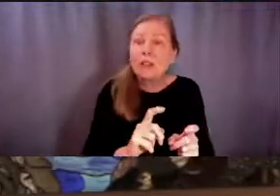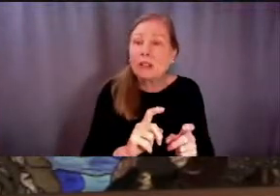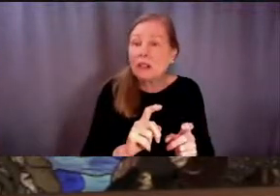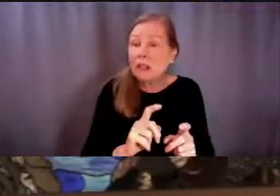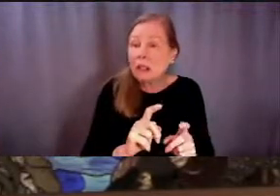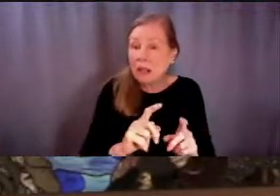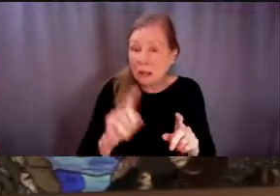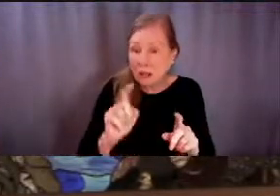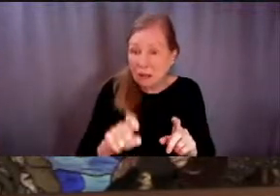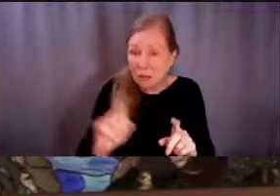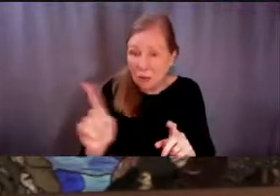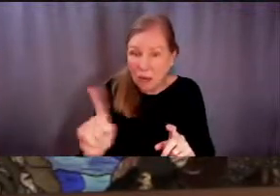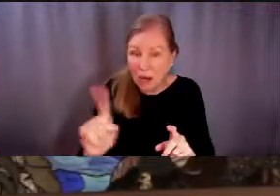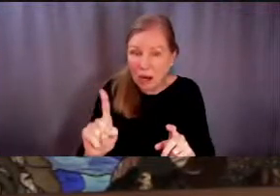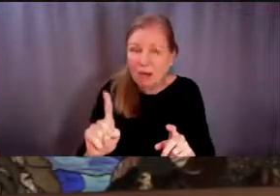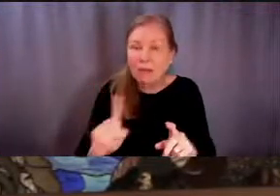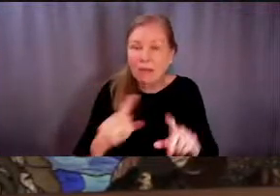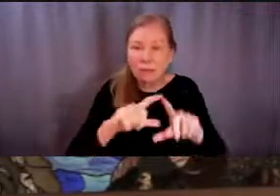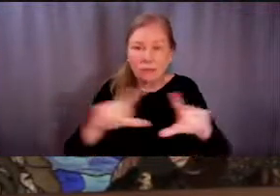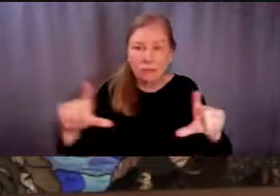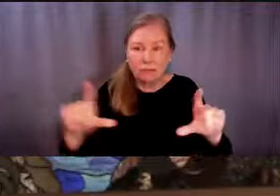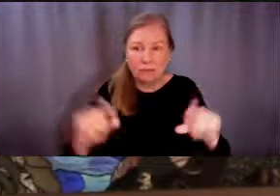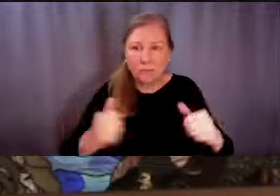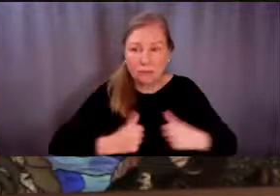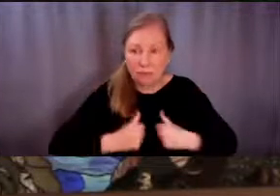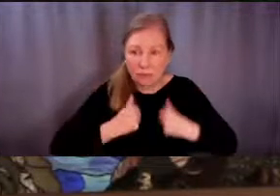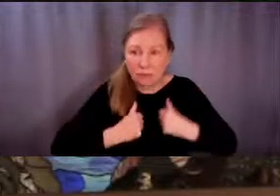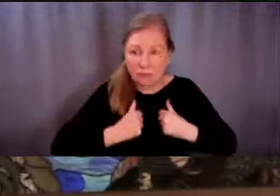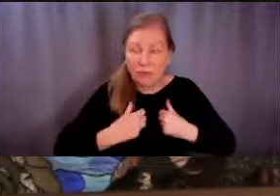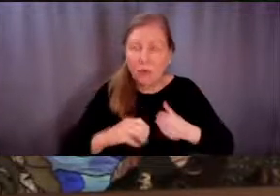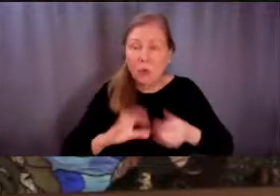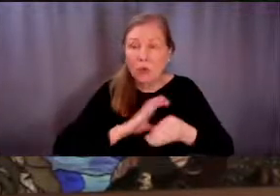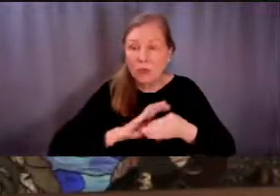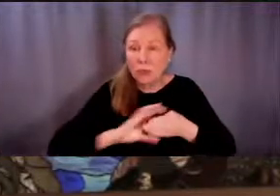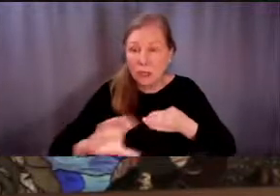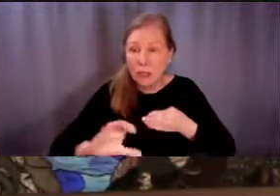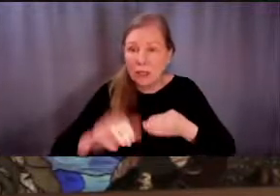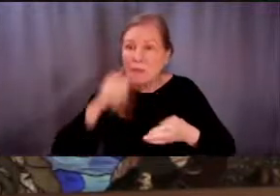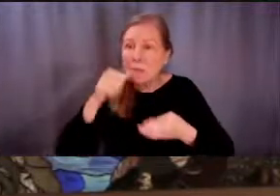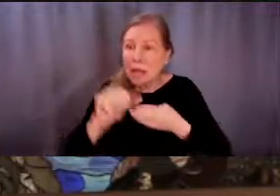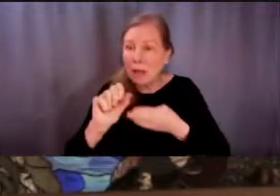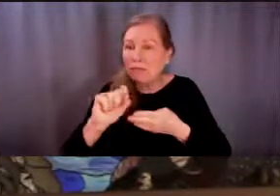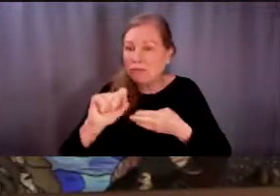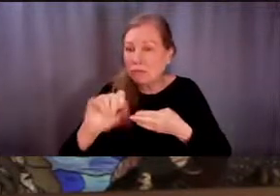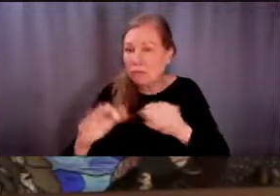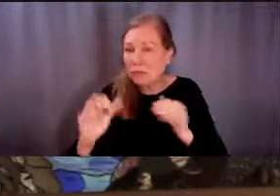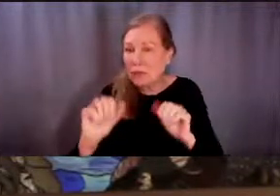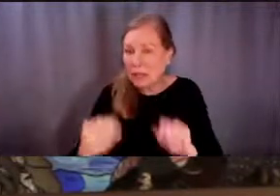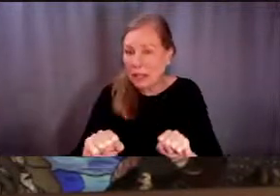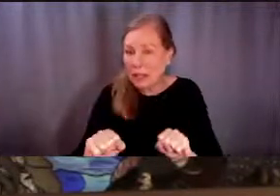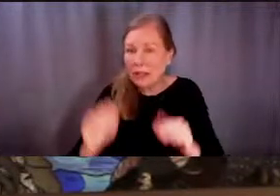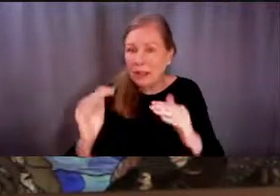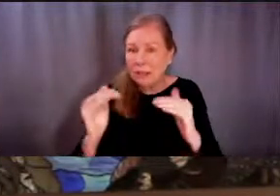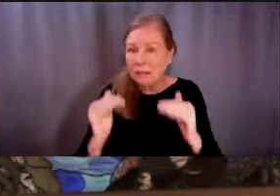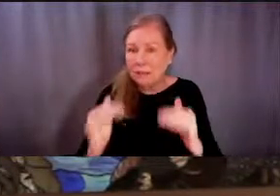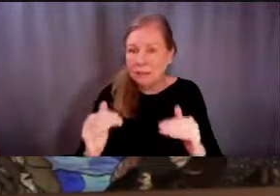stjohnanchorage.org/give or mailing a check to 1801 O'Malley Road, Anchorage, Alaska,